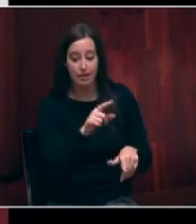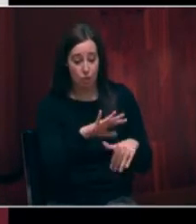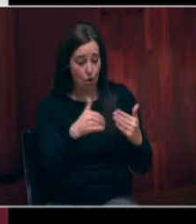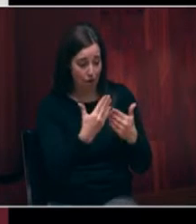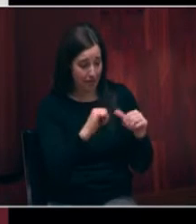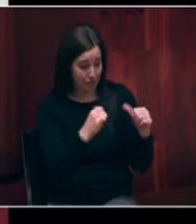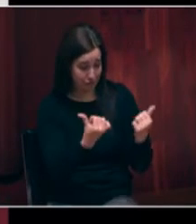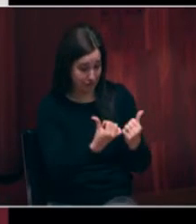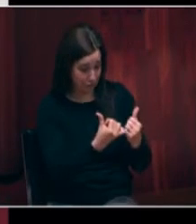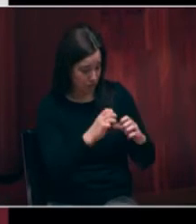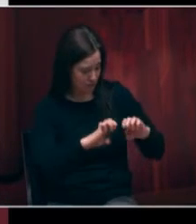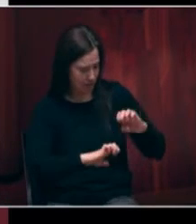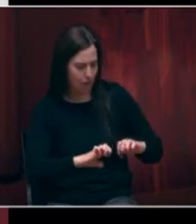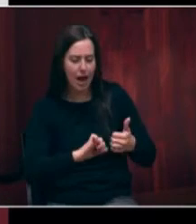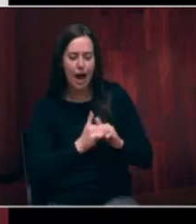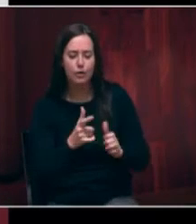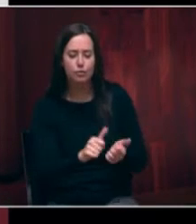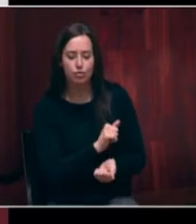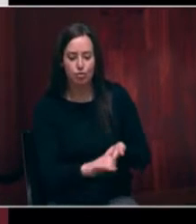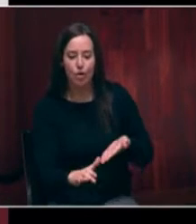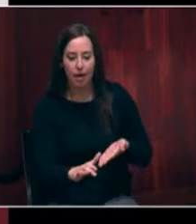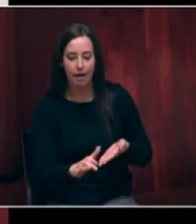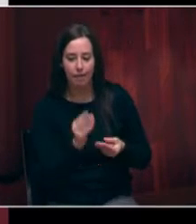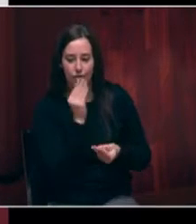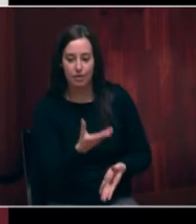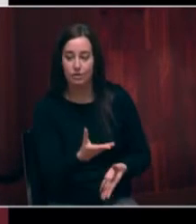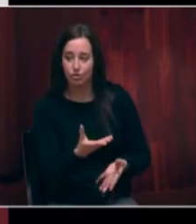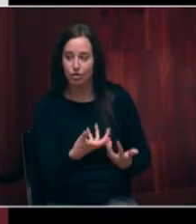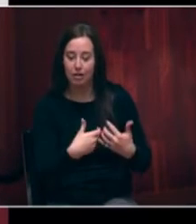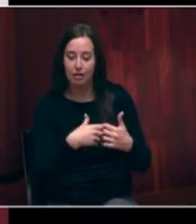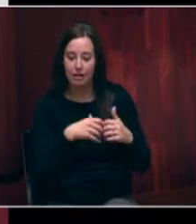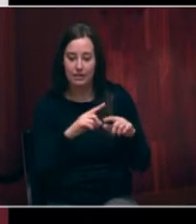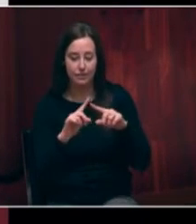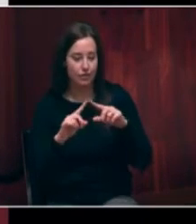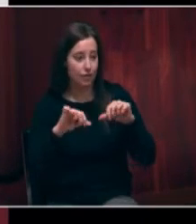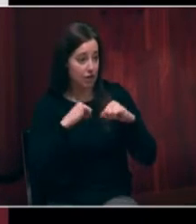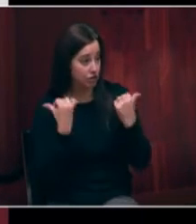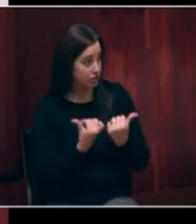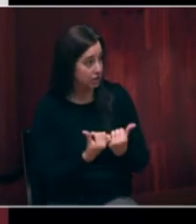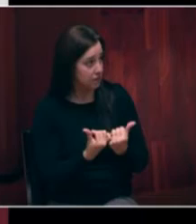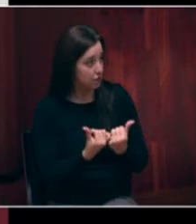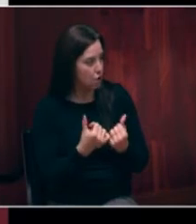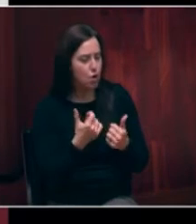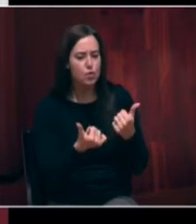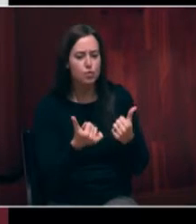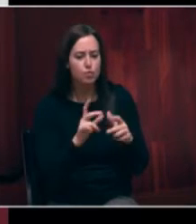your agencies? What is the standard that you're using? What are the shred particle size for those